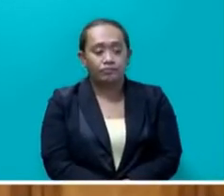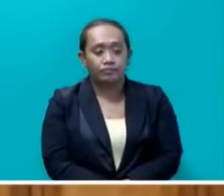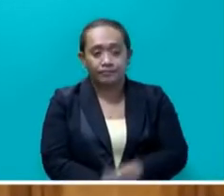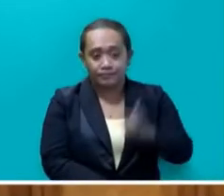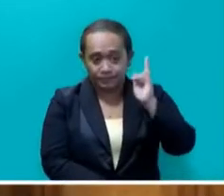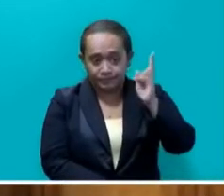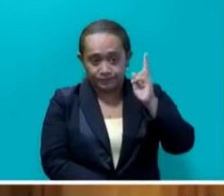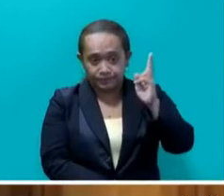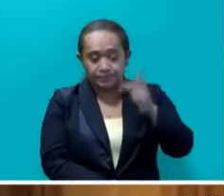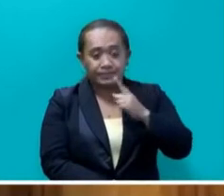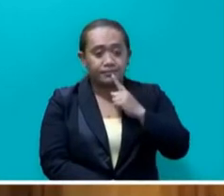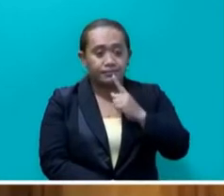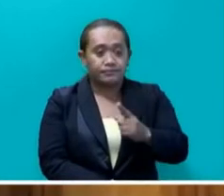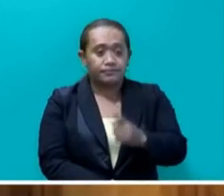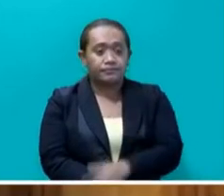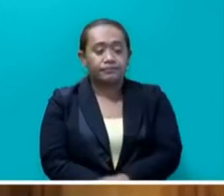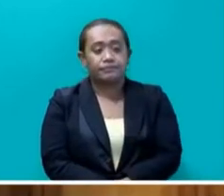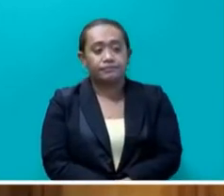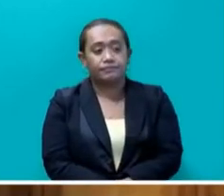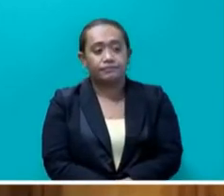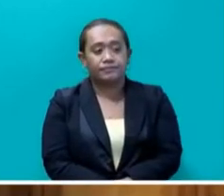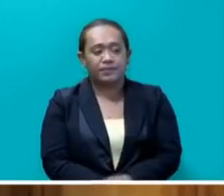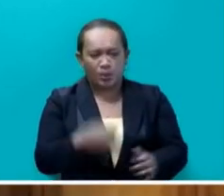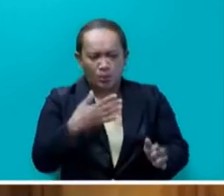again say and stress